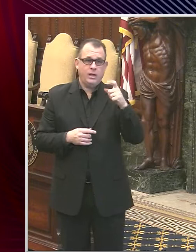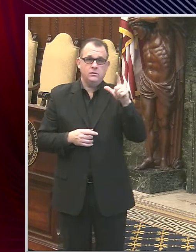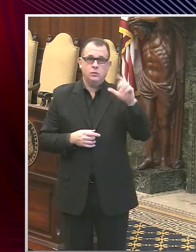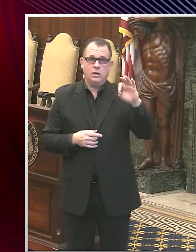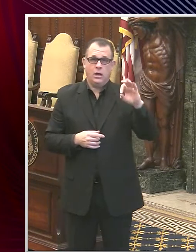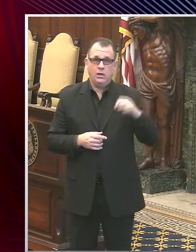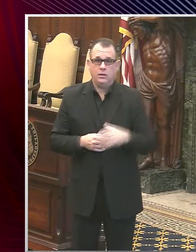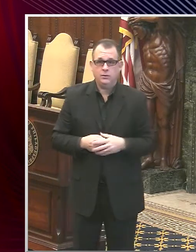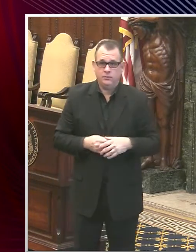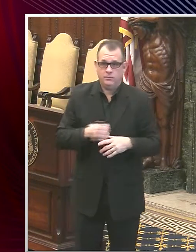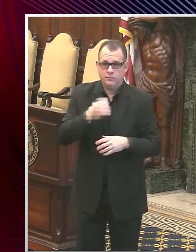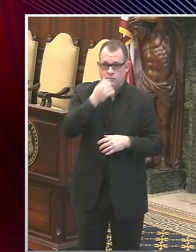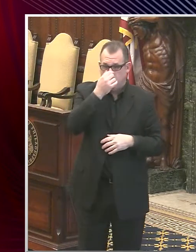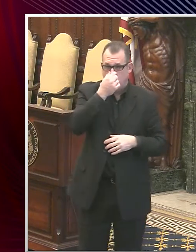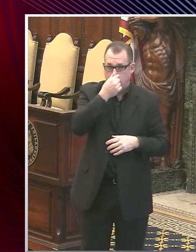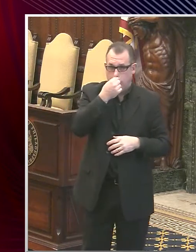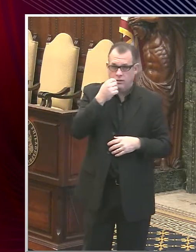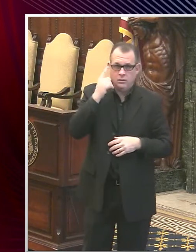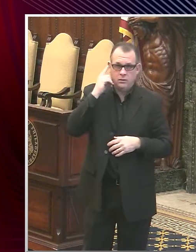29.